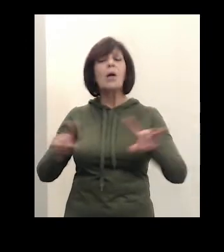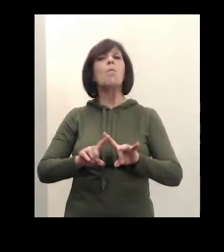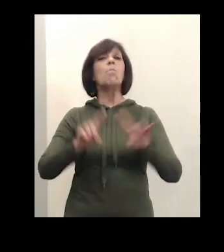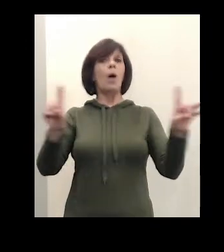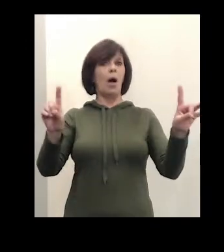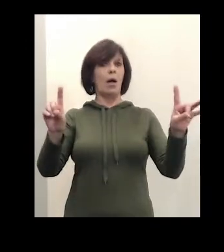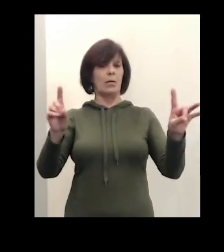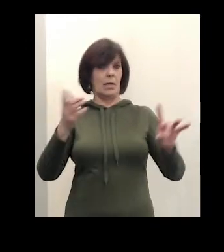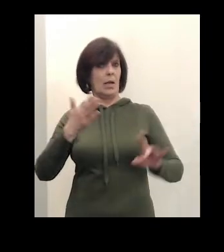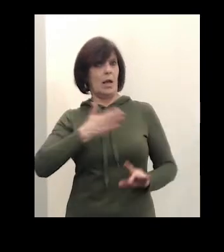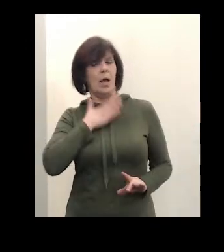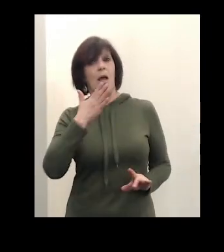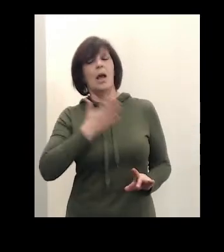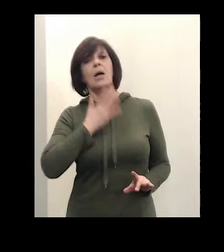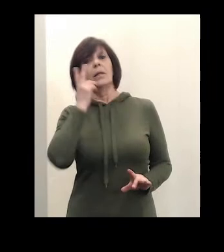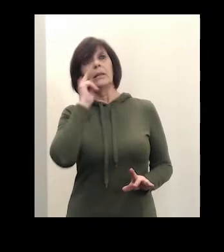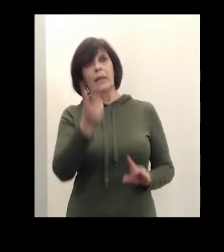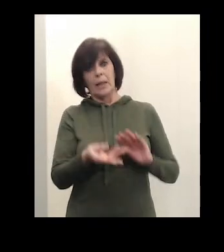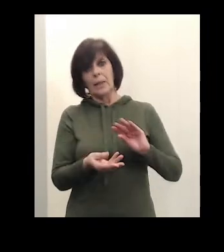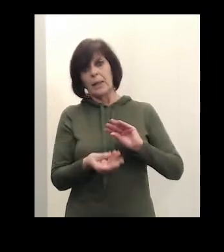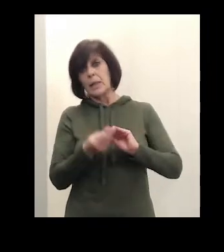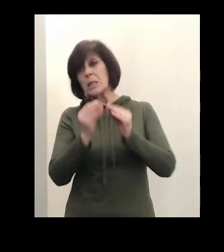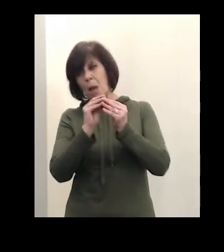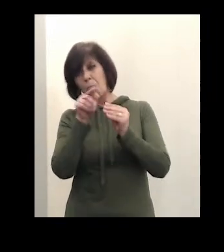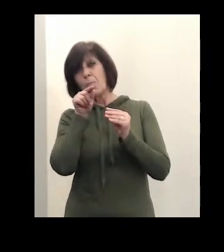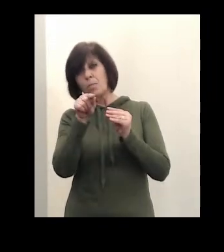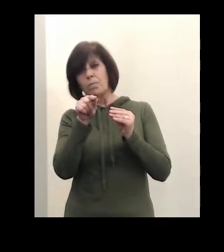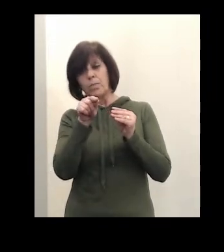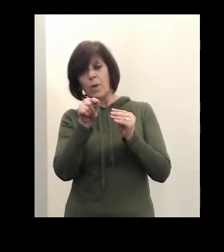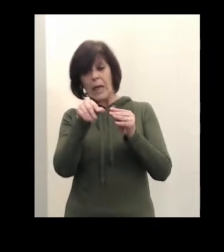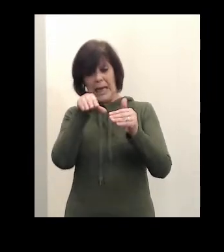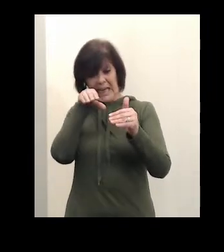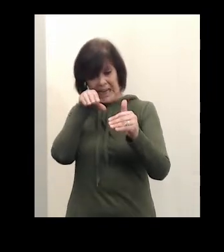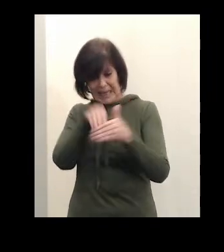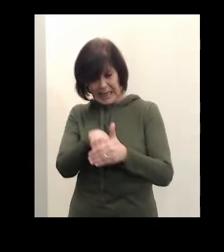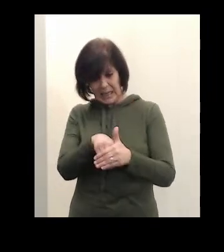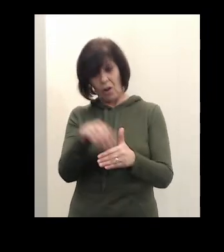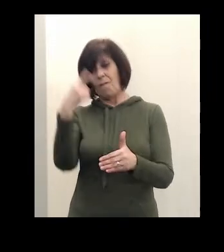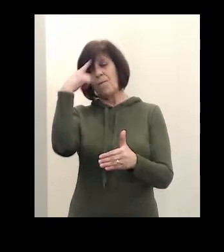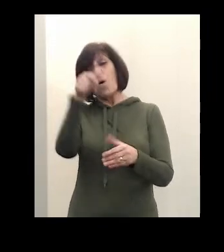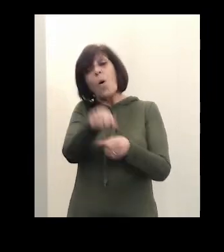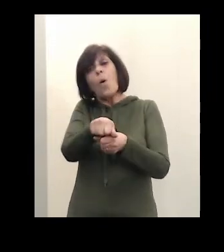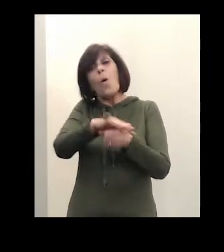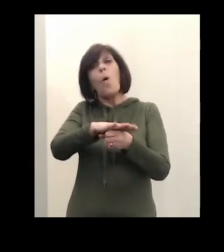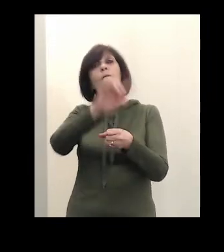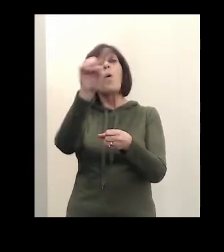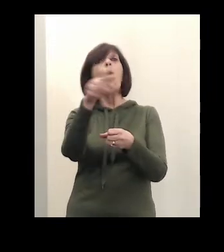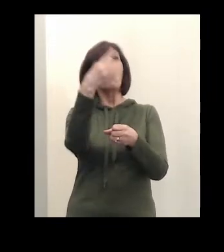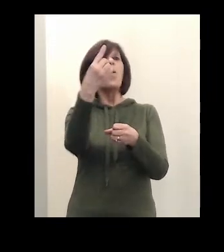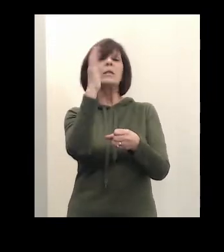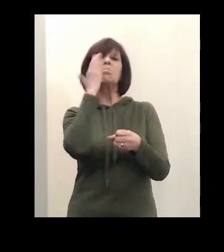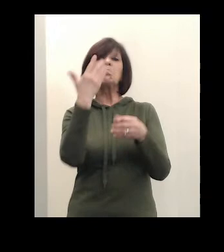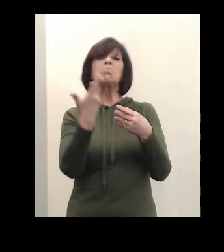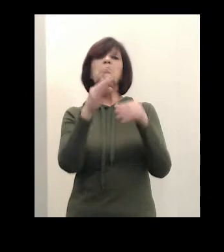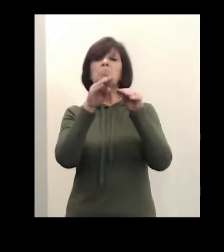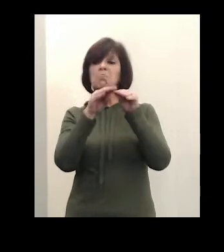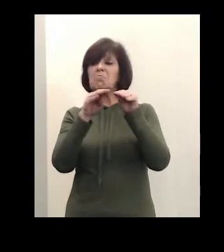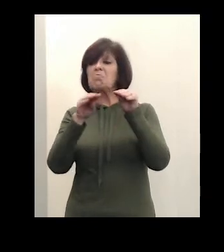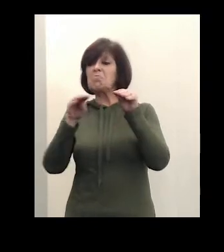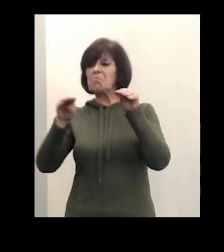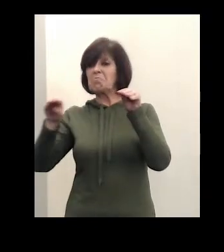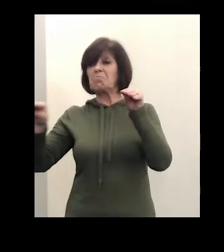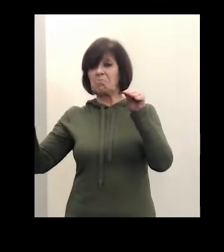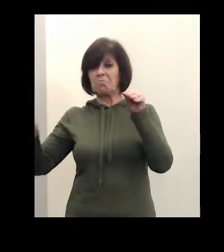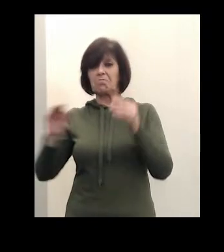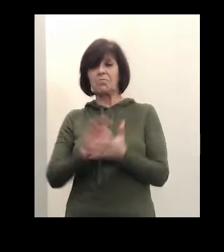see that number of individuals who are being admitted for COVID seems to have stabilized. Erie County's hospital capacity